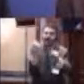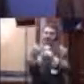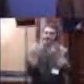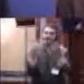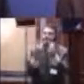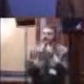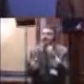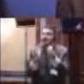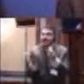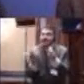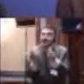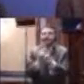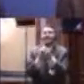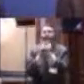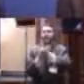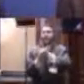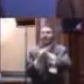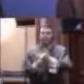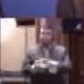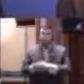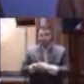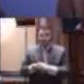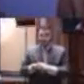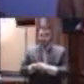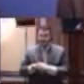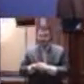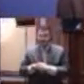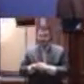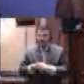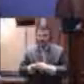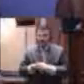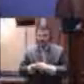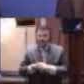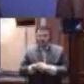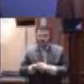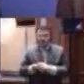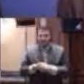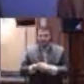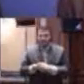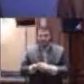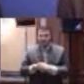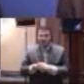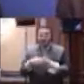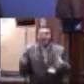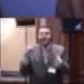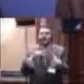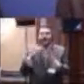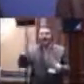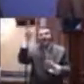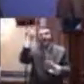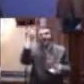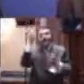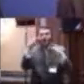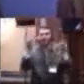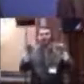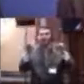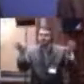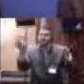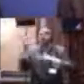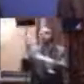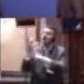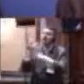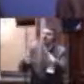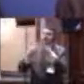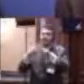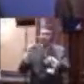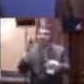Also, the importance and role of media in supporting the transition to democracy and how